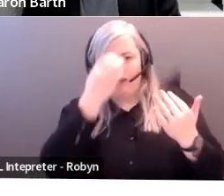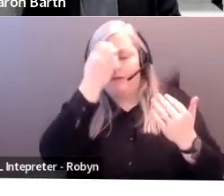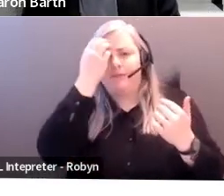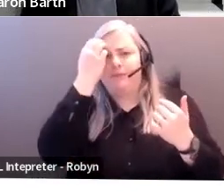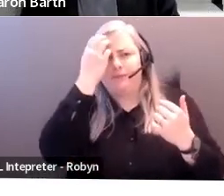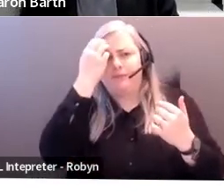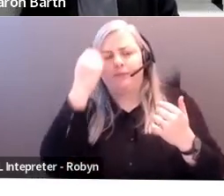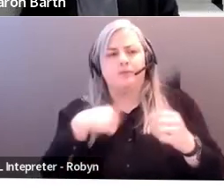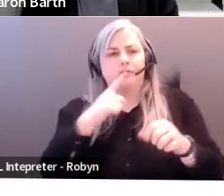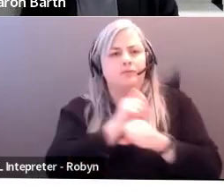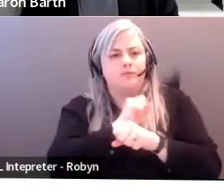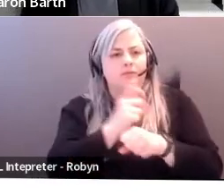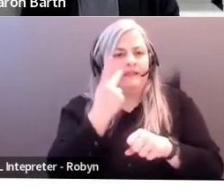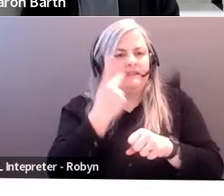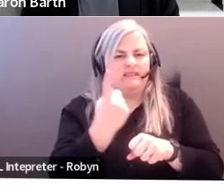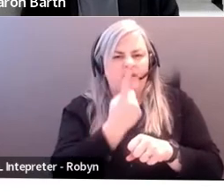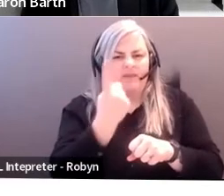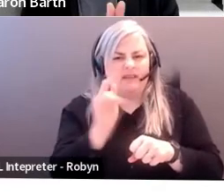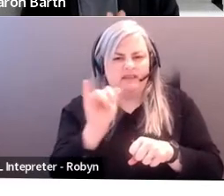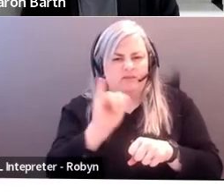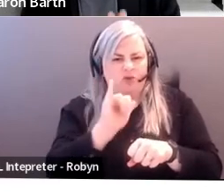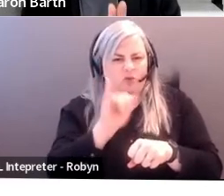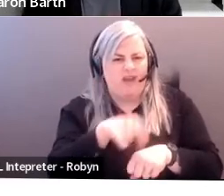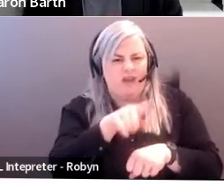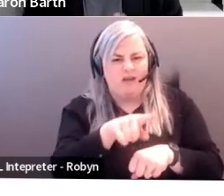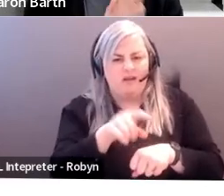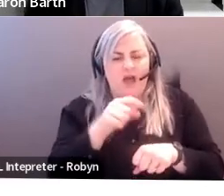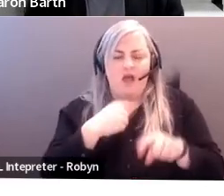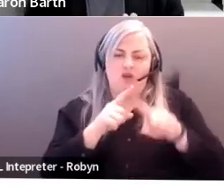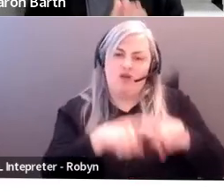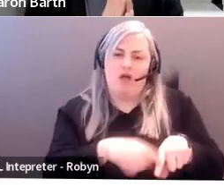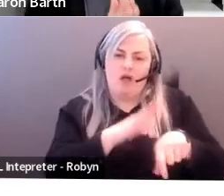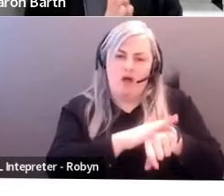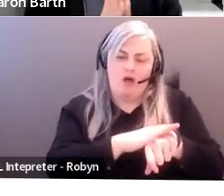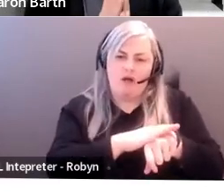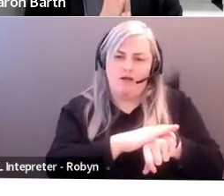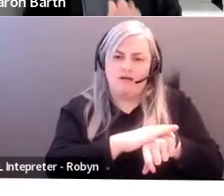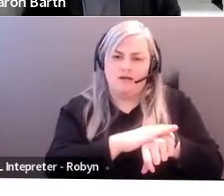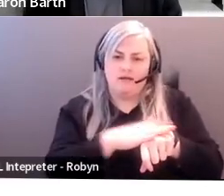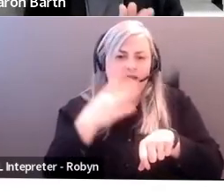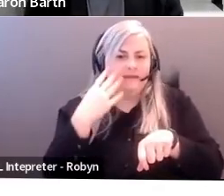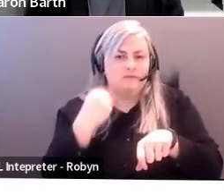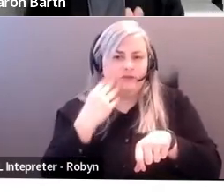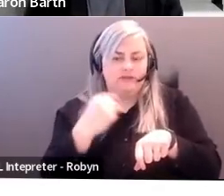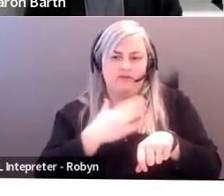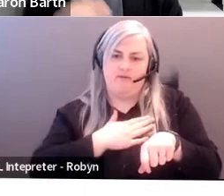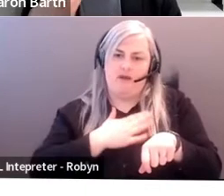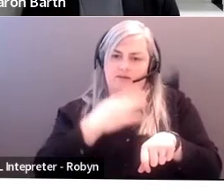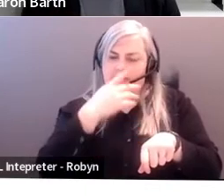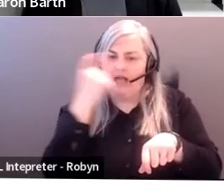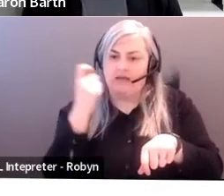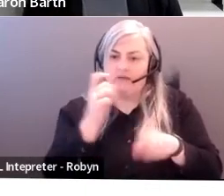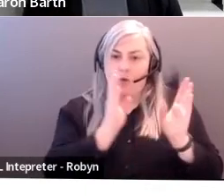did I just see something similar to this, right? Am I relying on a current, or on an experience of mine because of